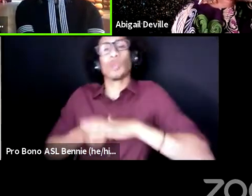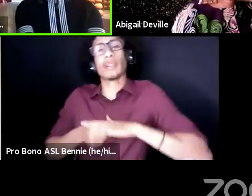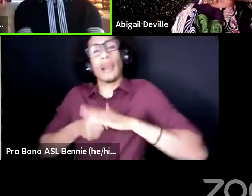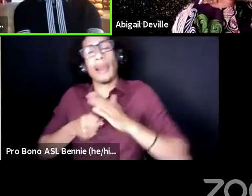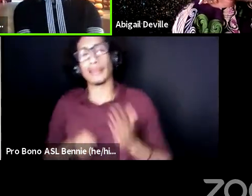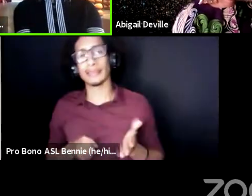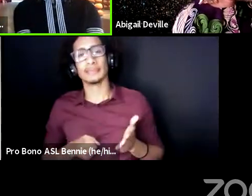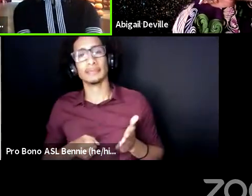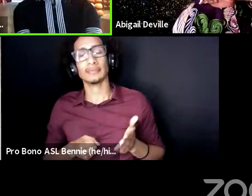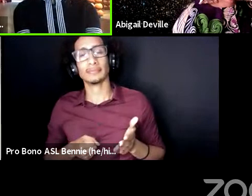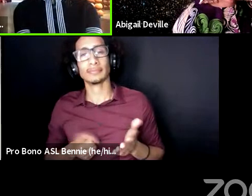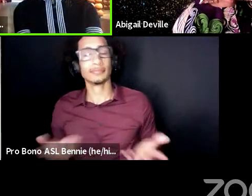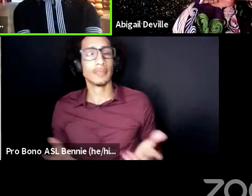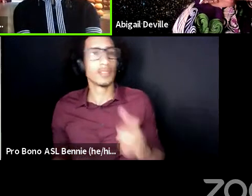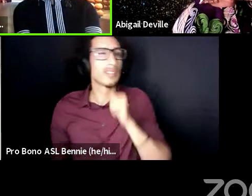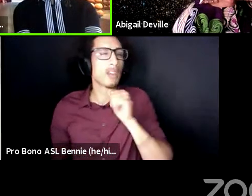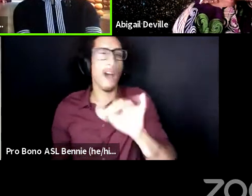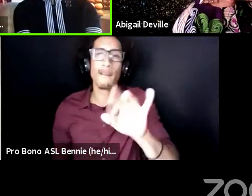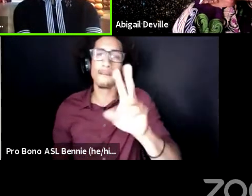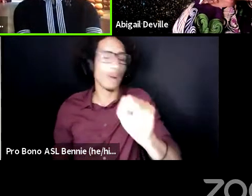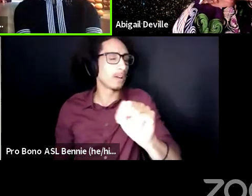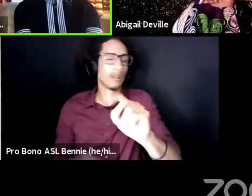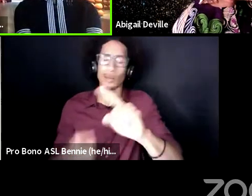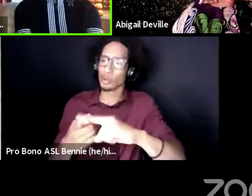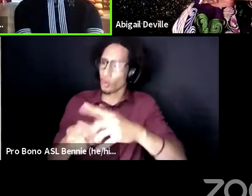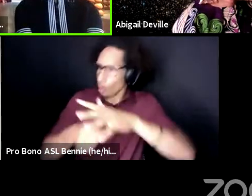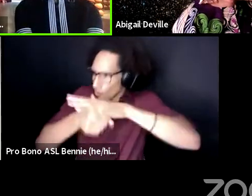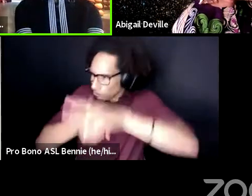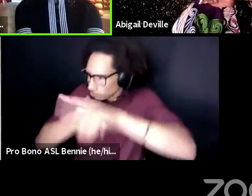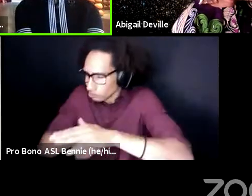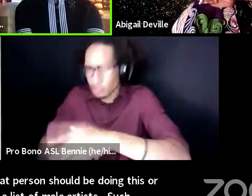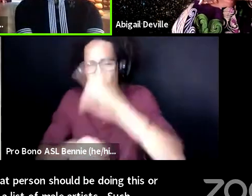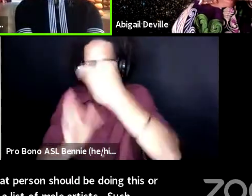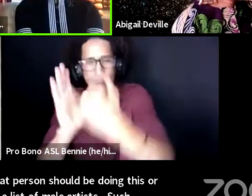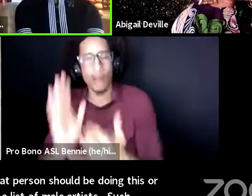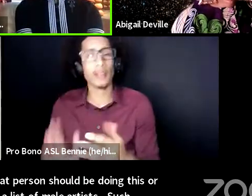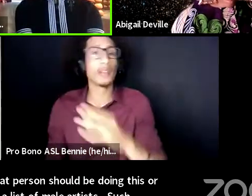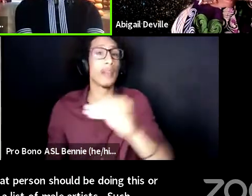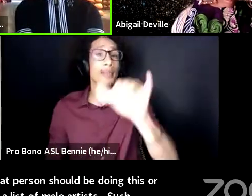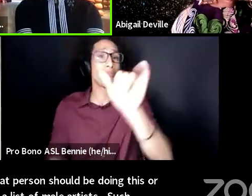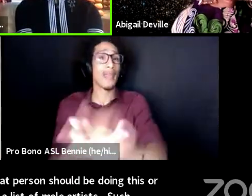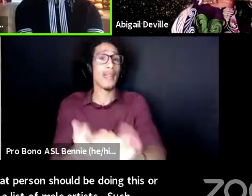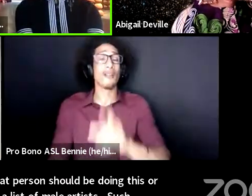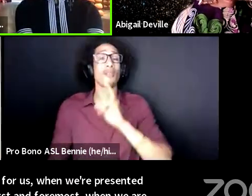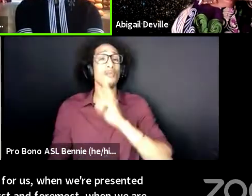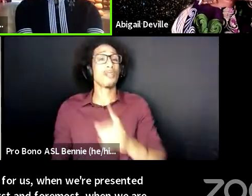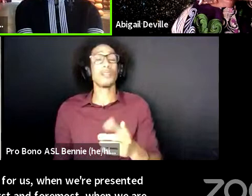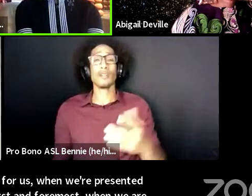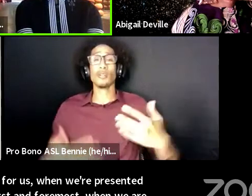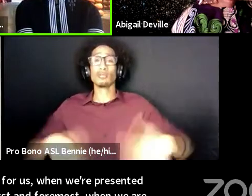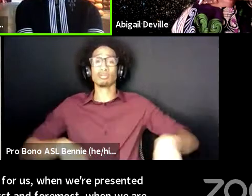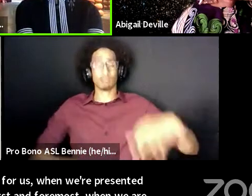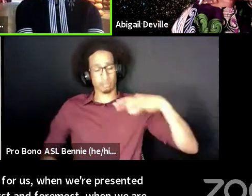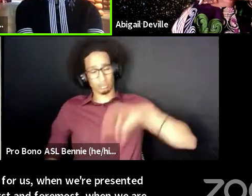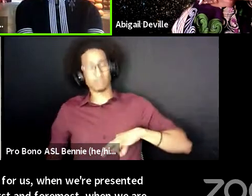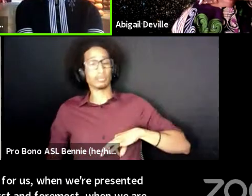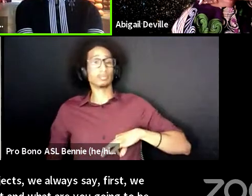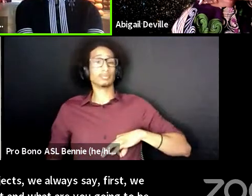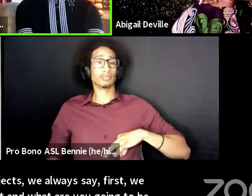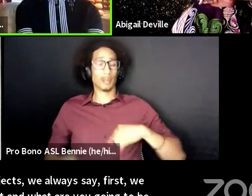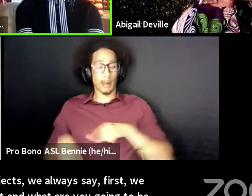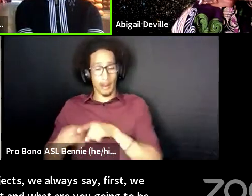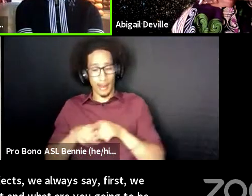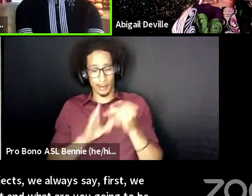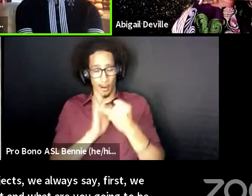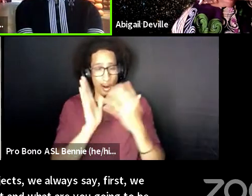right? You know, that's the beauty of being an artist, is that you have the resources to create